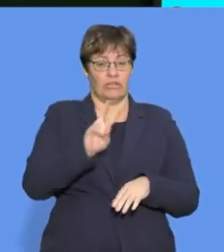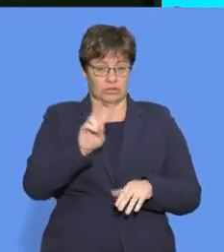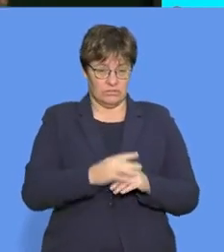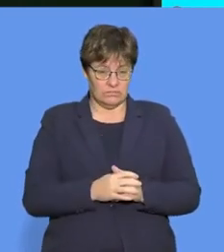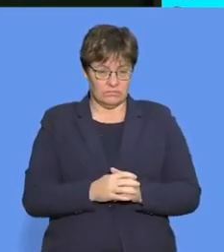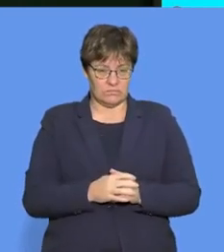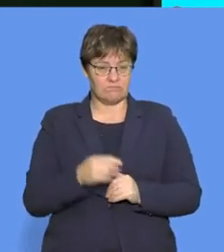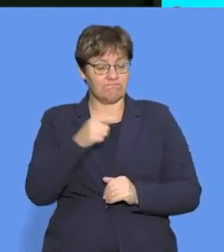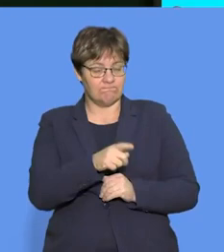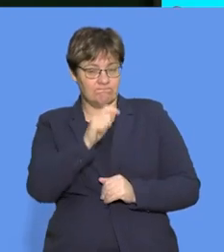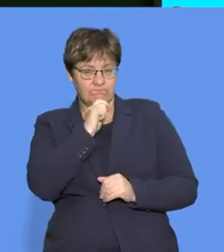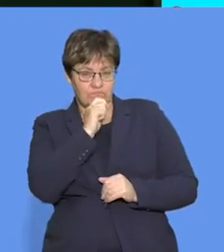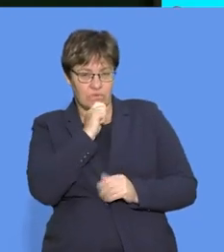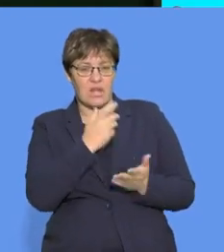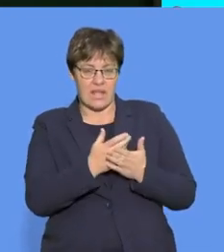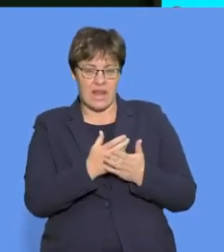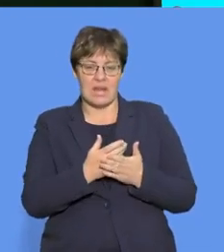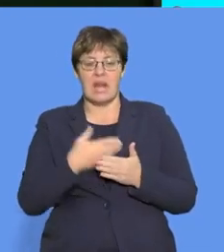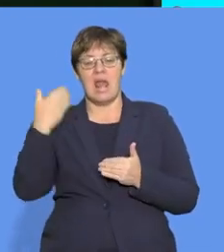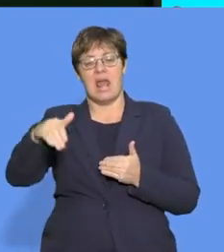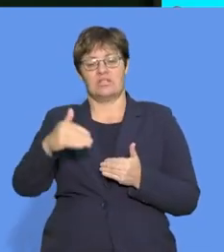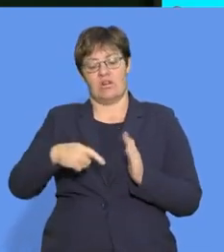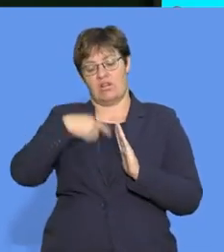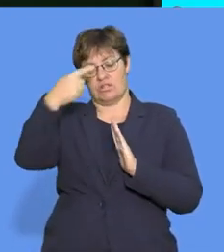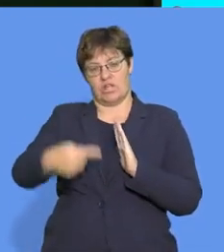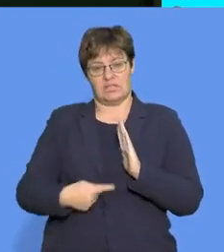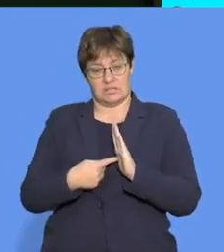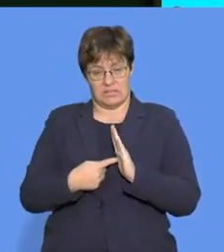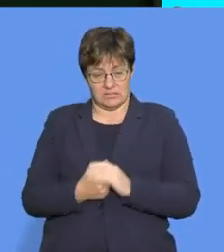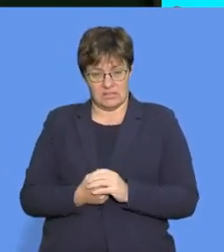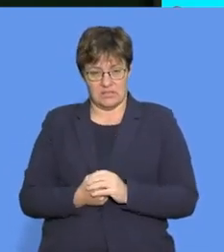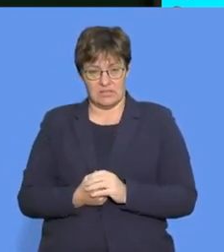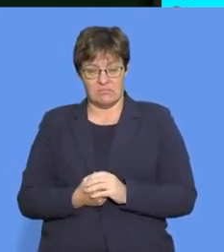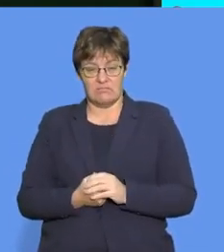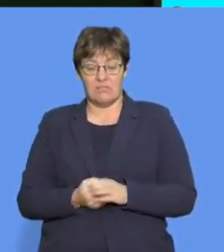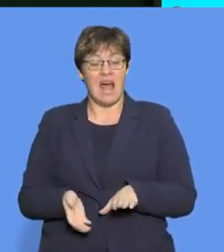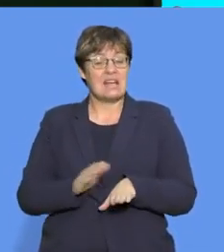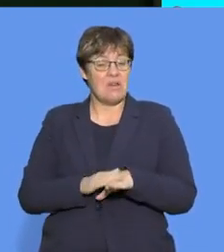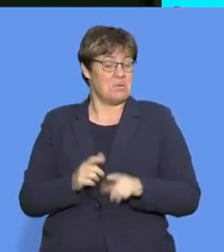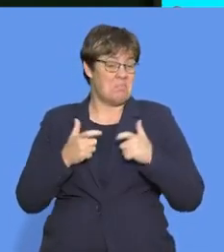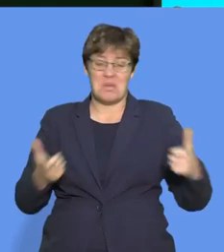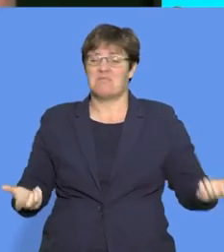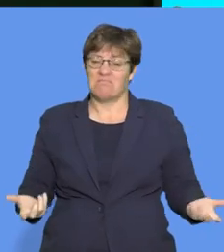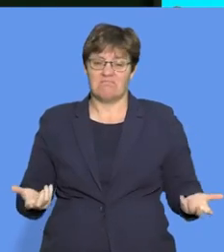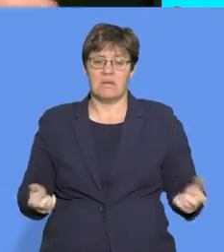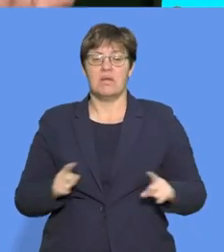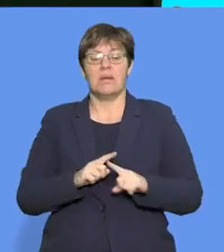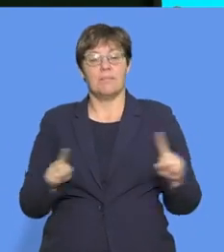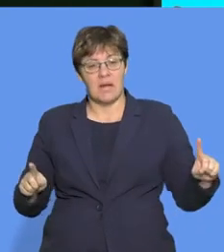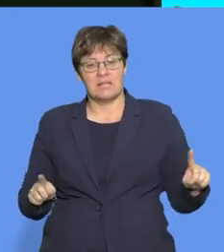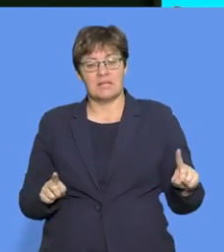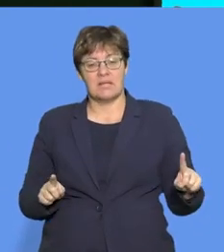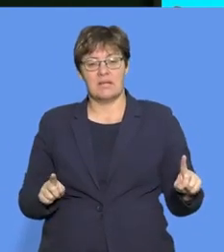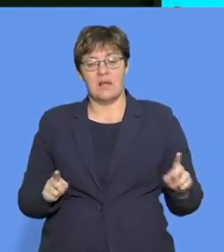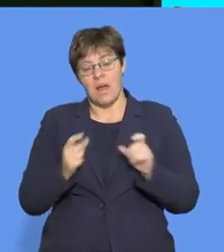us that we can use in an external circuit. Initially, the current isn't very big, but we can